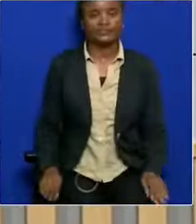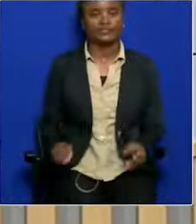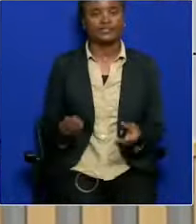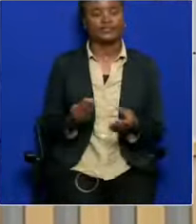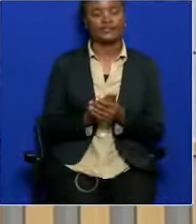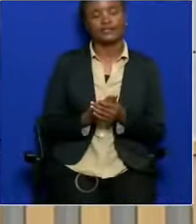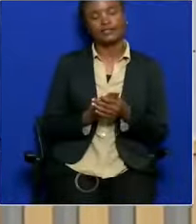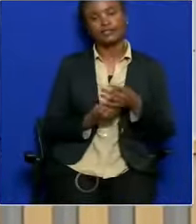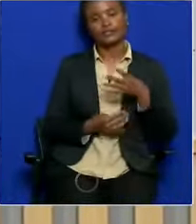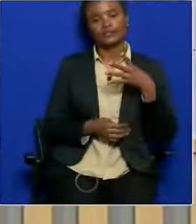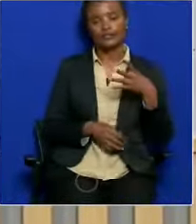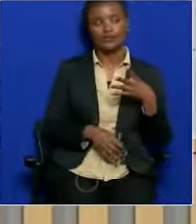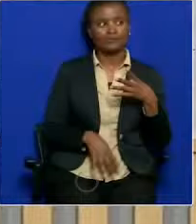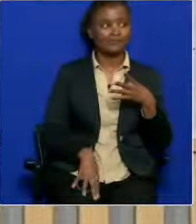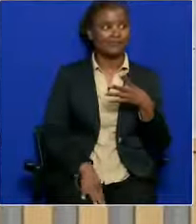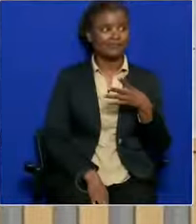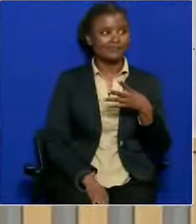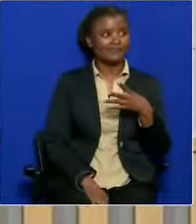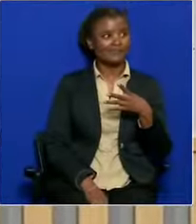worries.